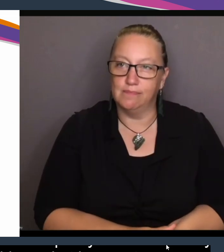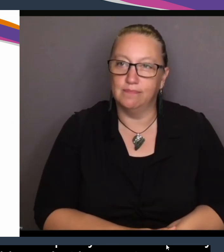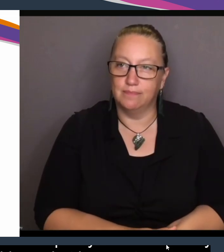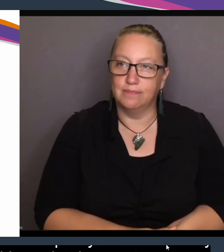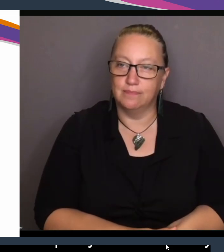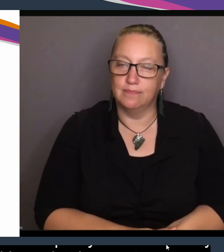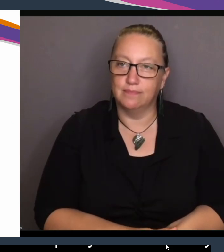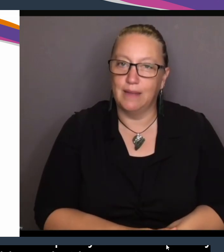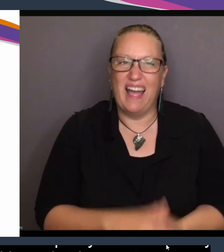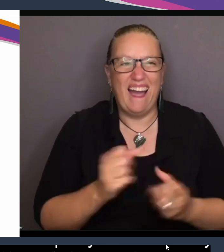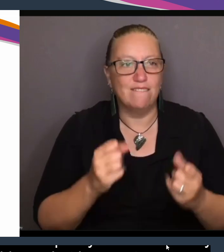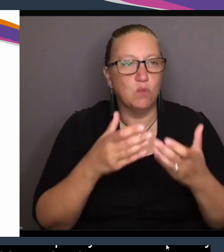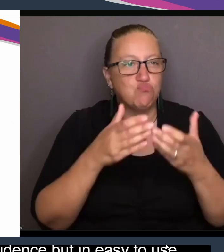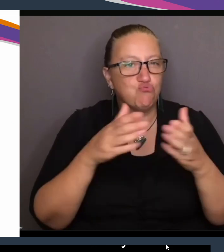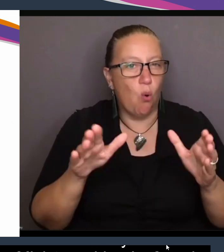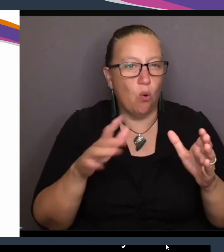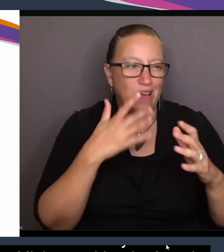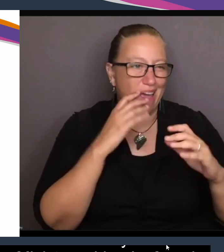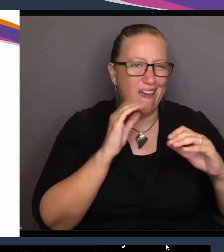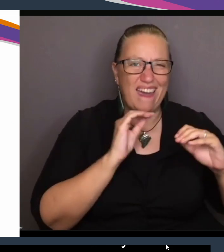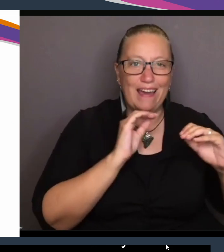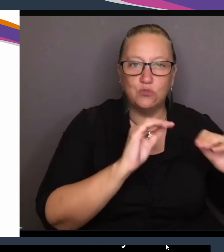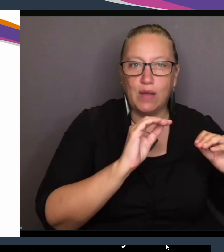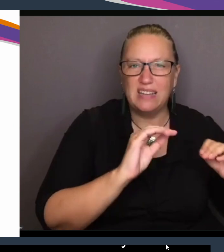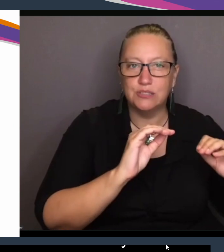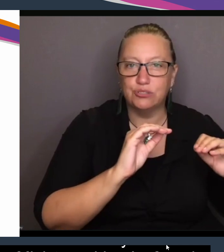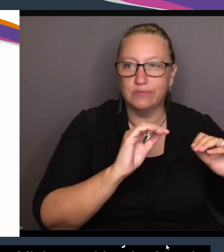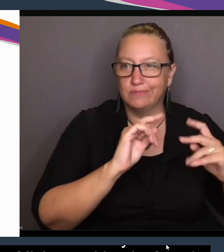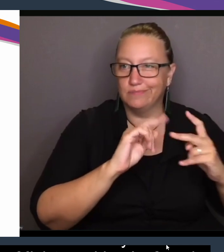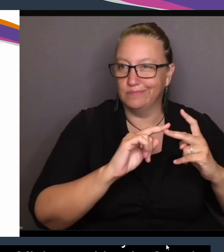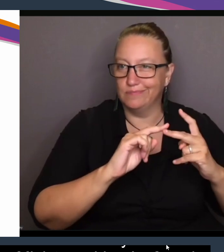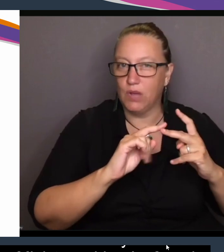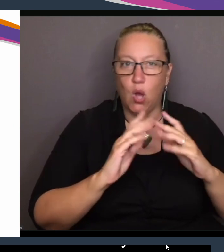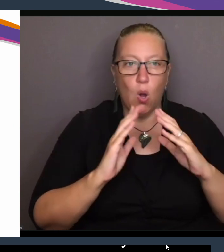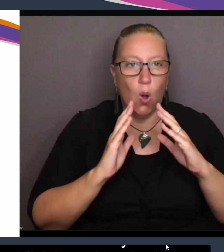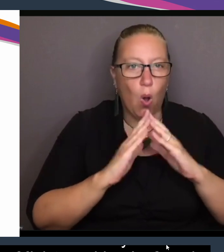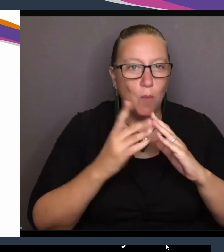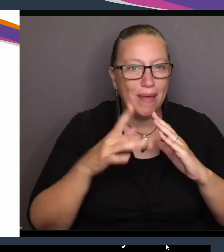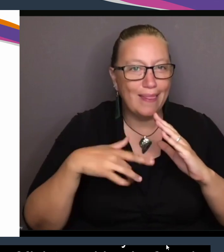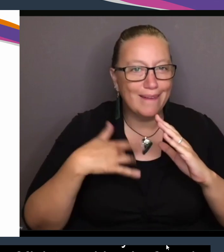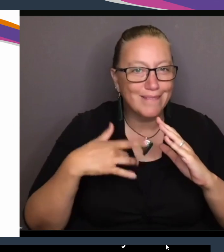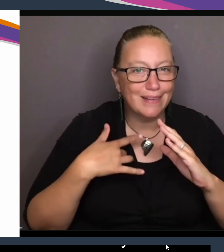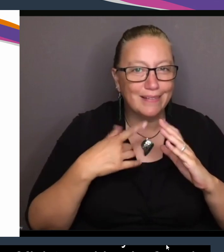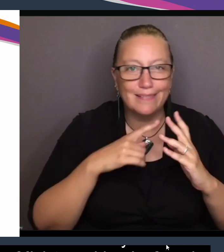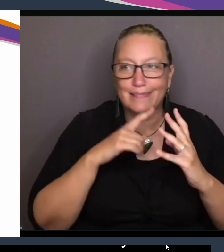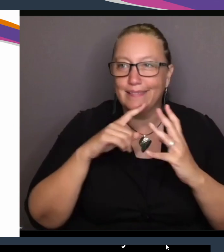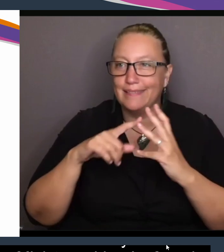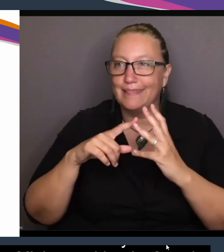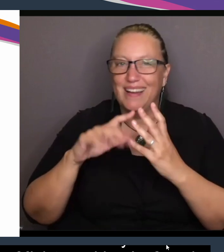everything from education to homes and living, through to community attitudes, through